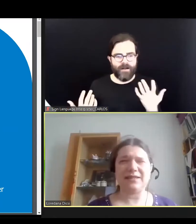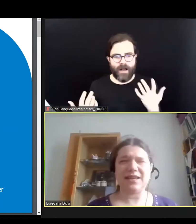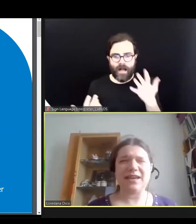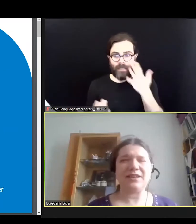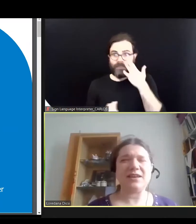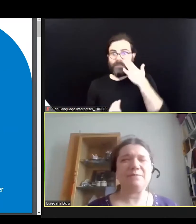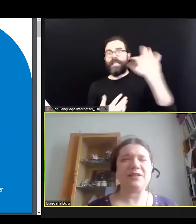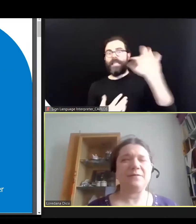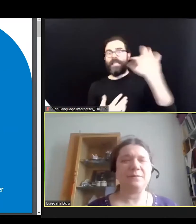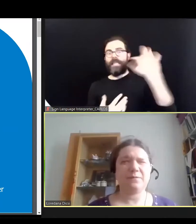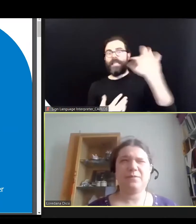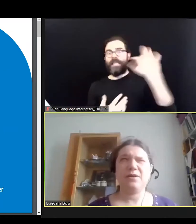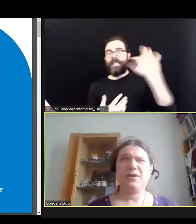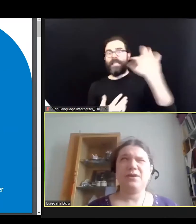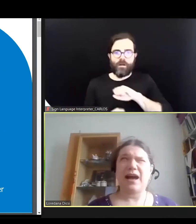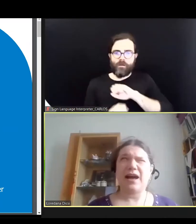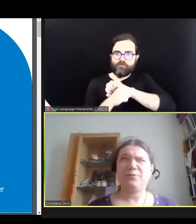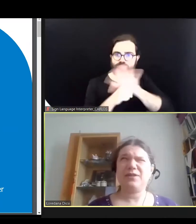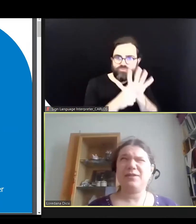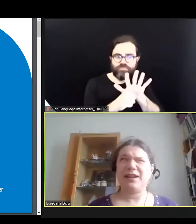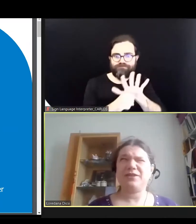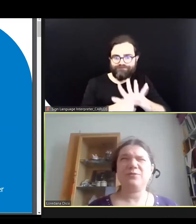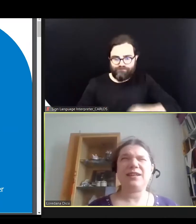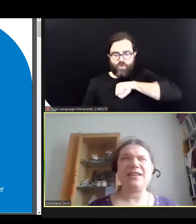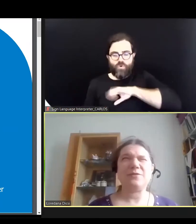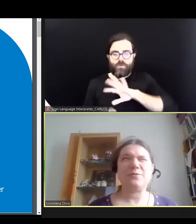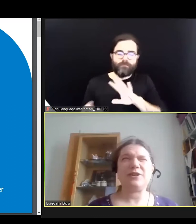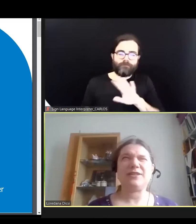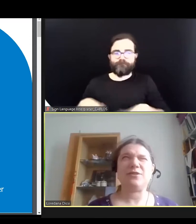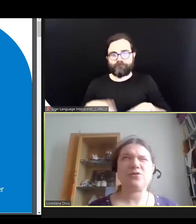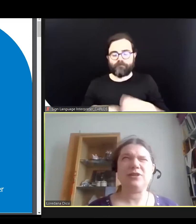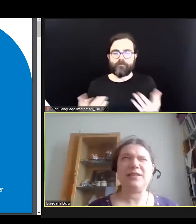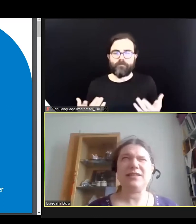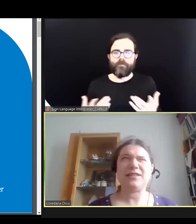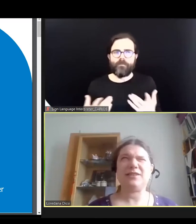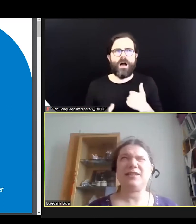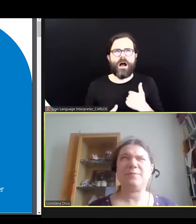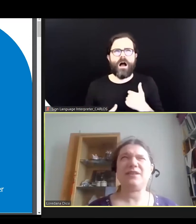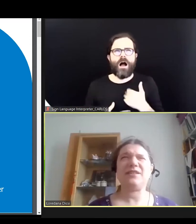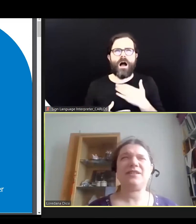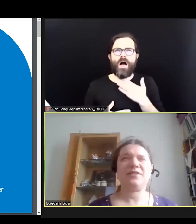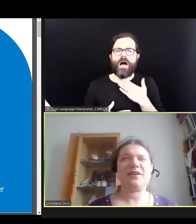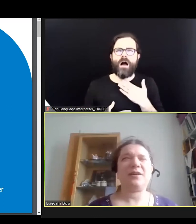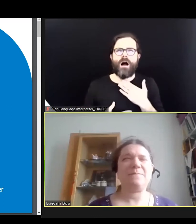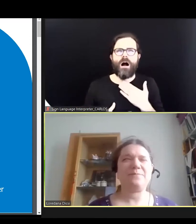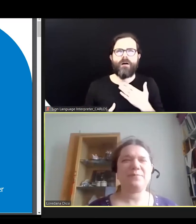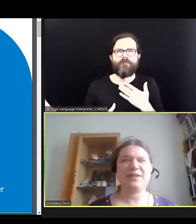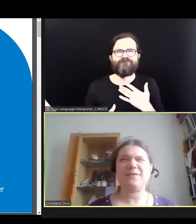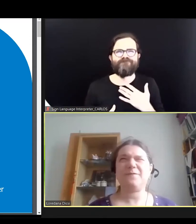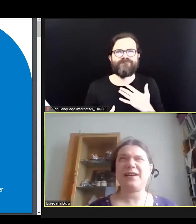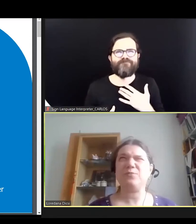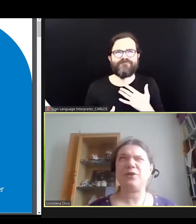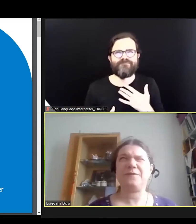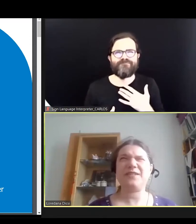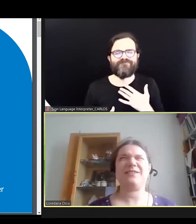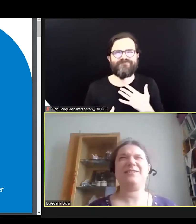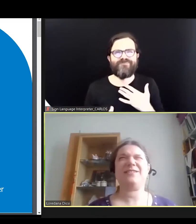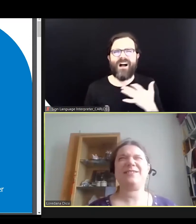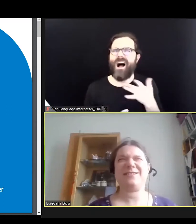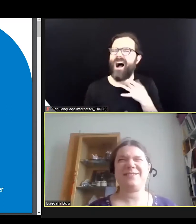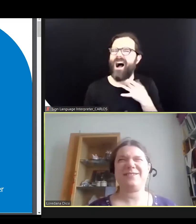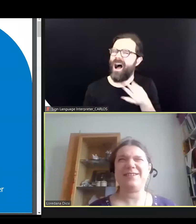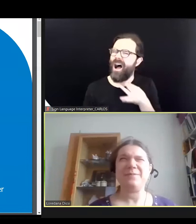that they can keep the I don't like the word social distancing because it's in fact more